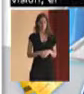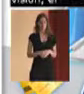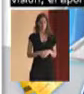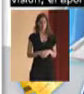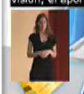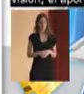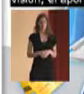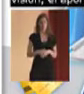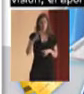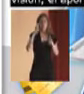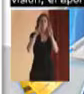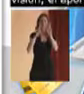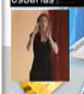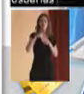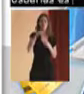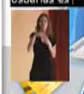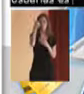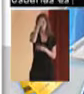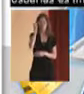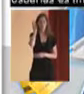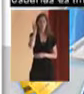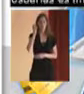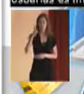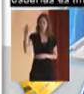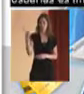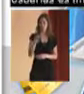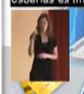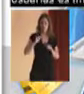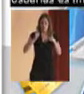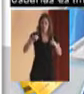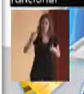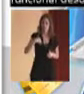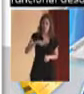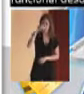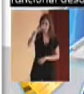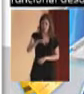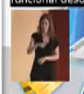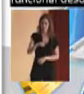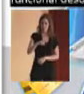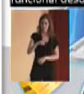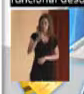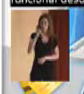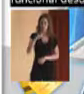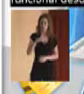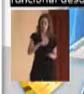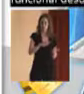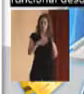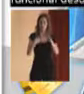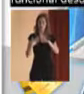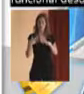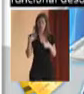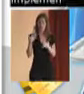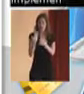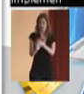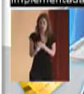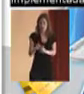aids. Also, the contribution of users is of the essence for a useful and functional